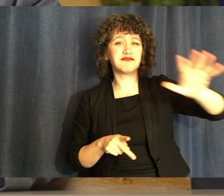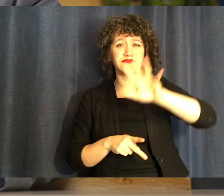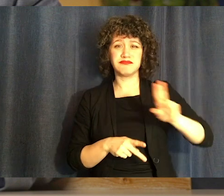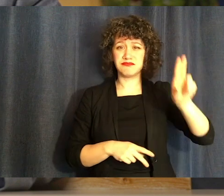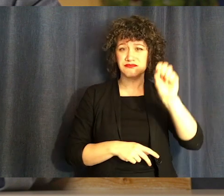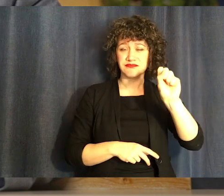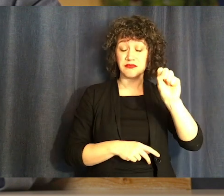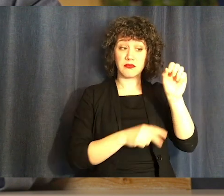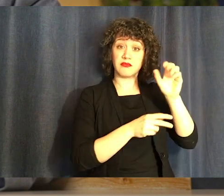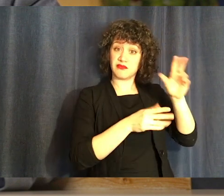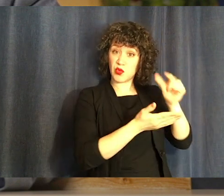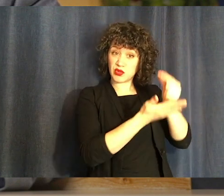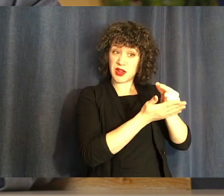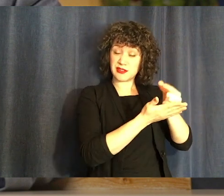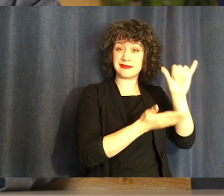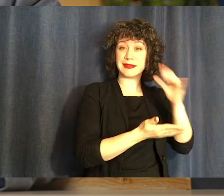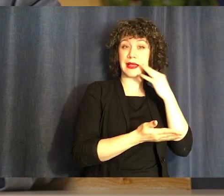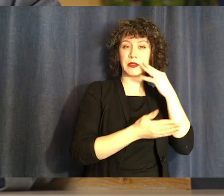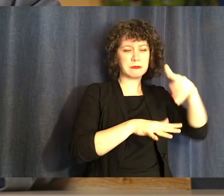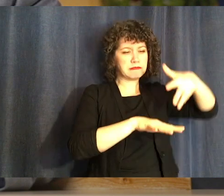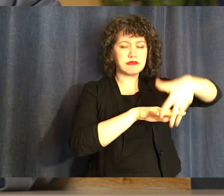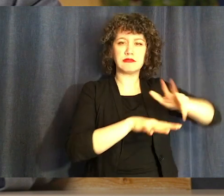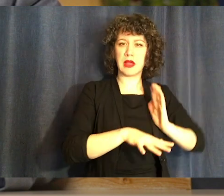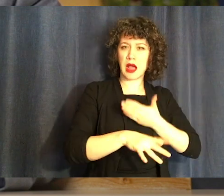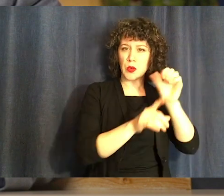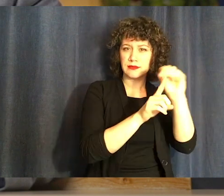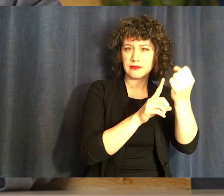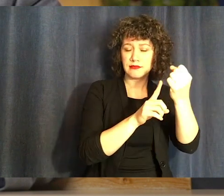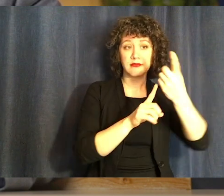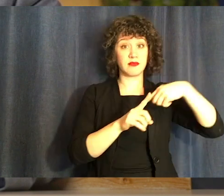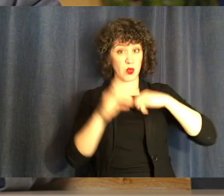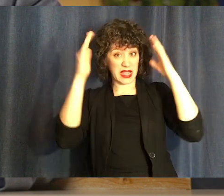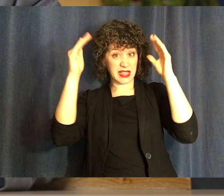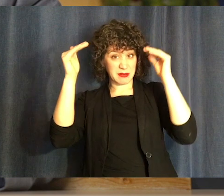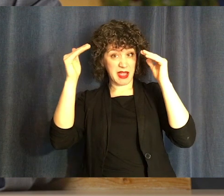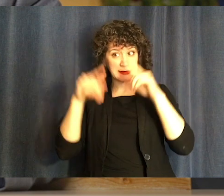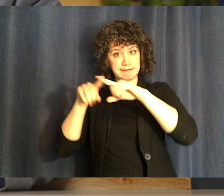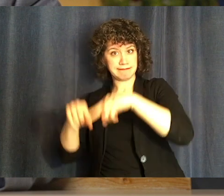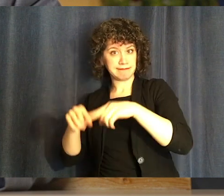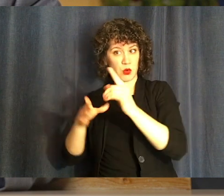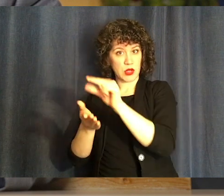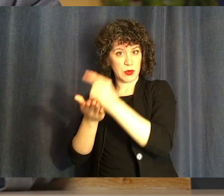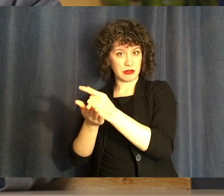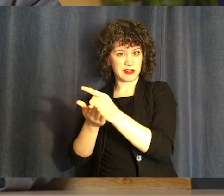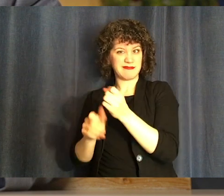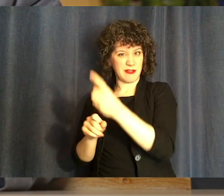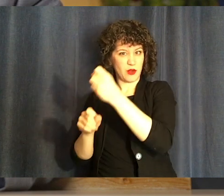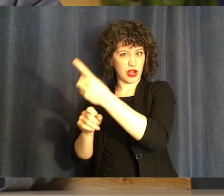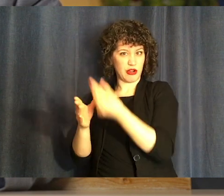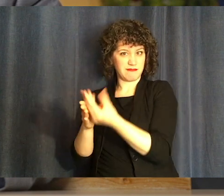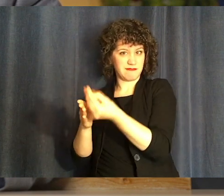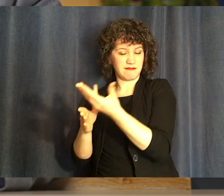into society's identity, and it's an event that we've come to expect and to count on every spring. High school graduation is a